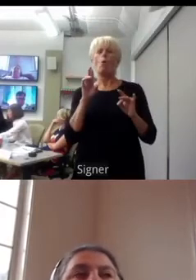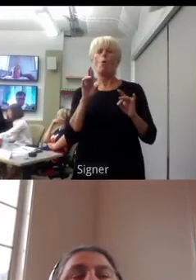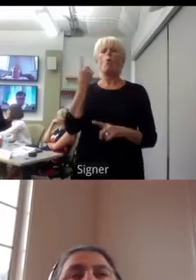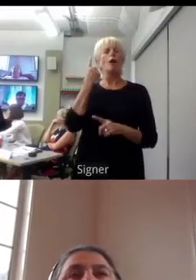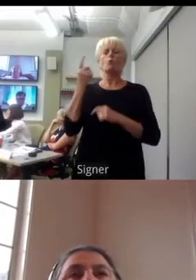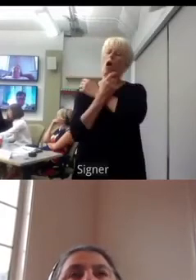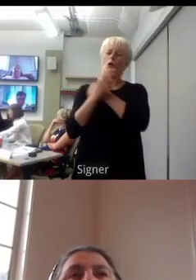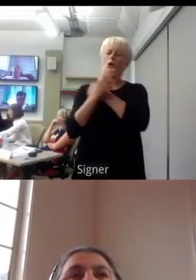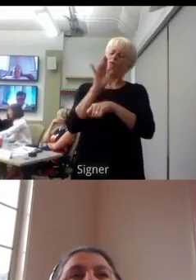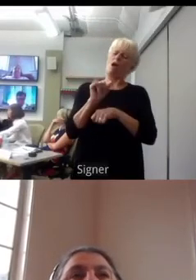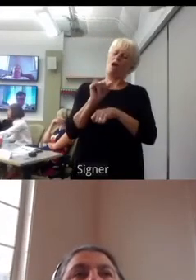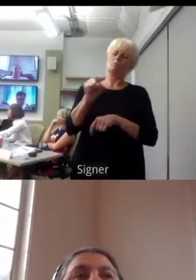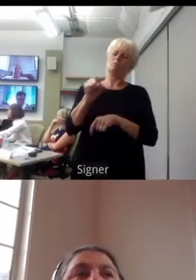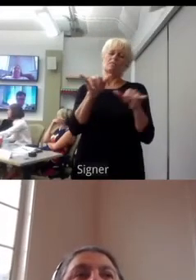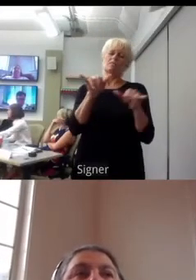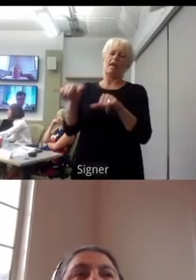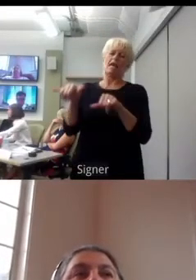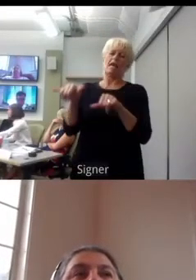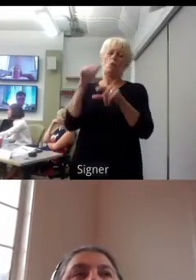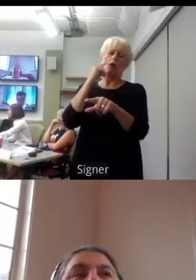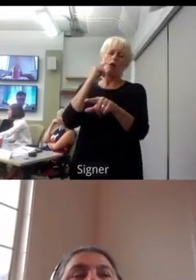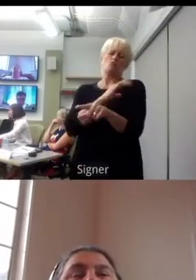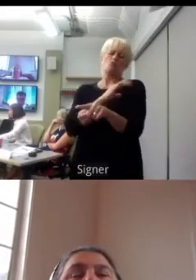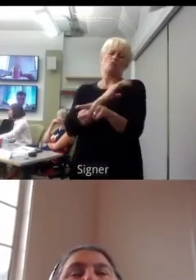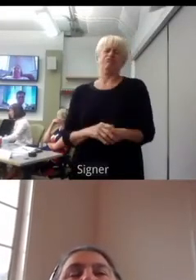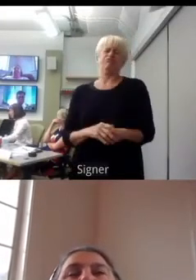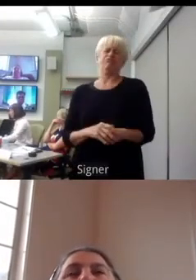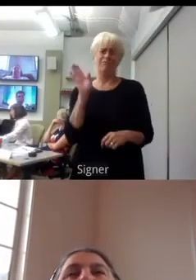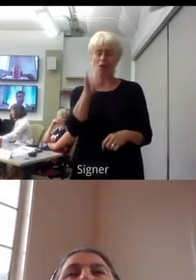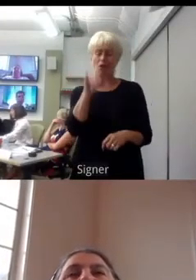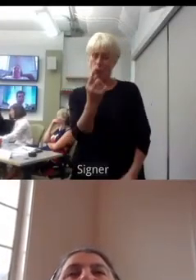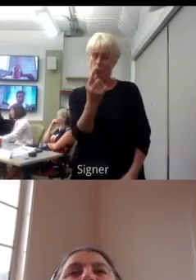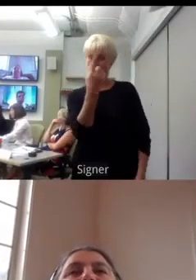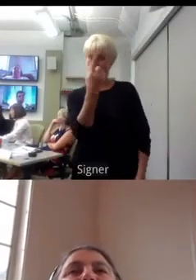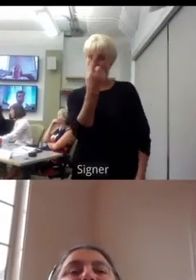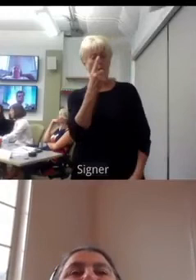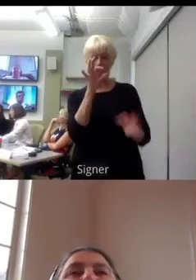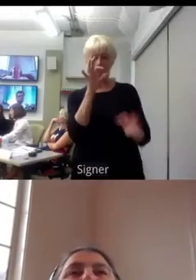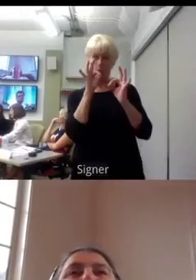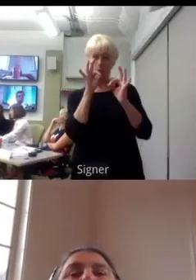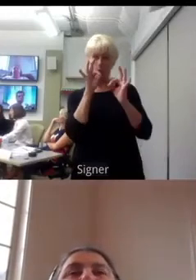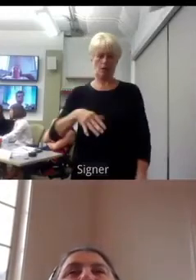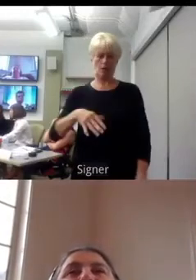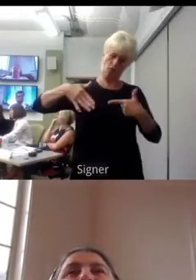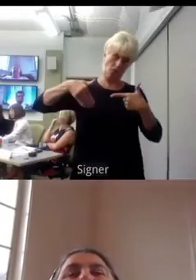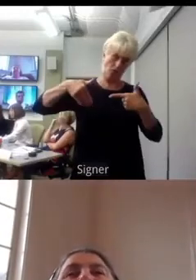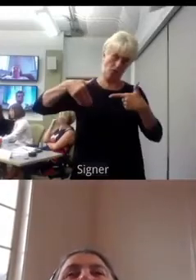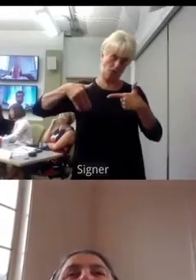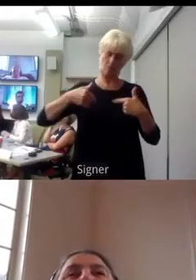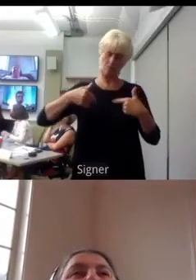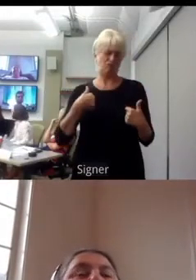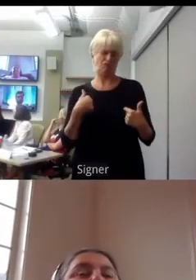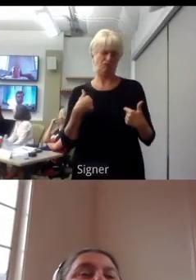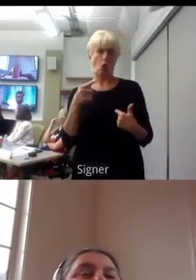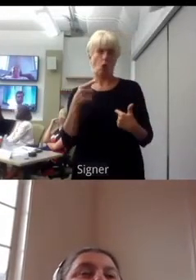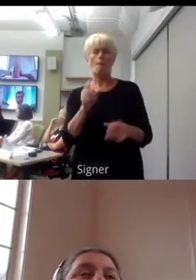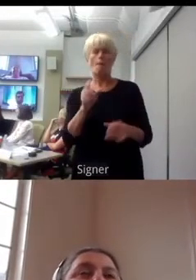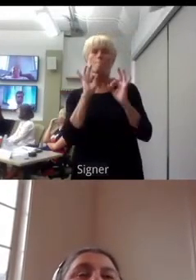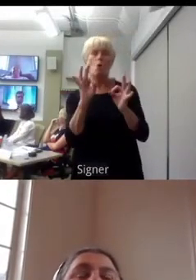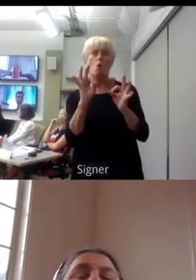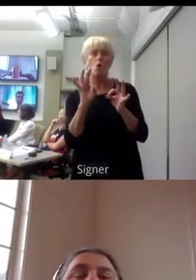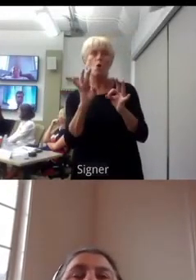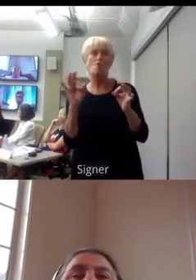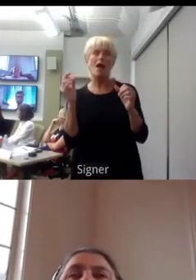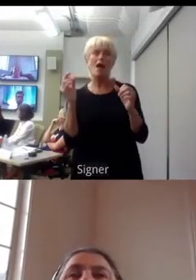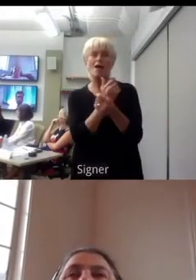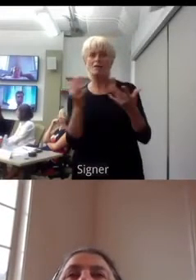No, there's no one standard yet that I've found that I think really completely addresses it. One of the things about when you create a standard